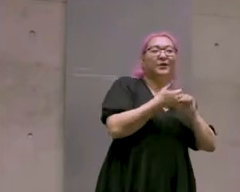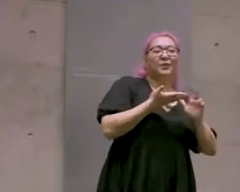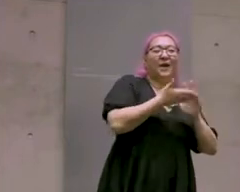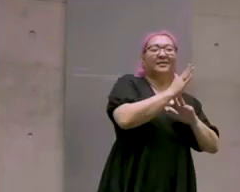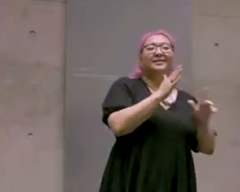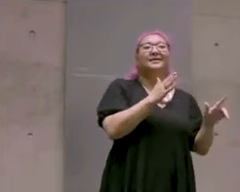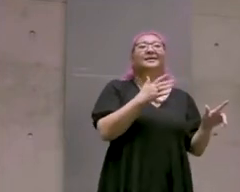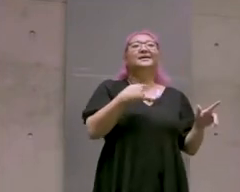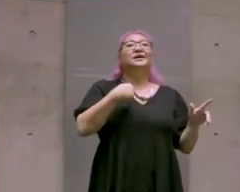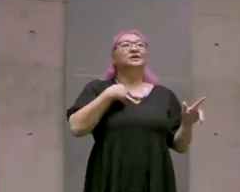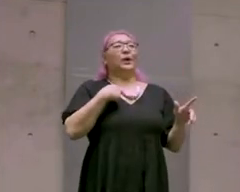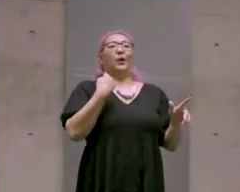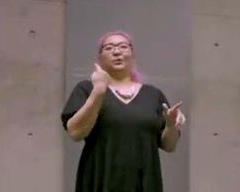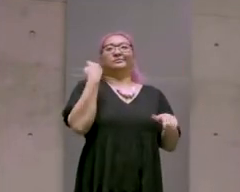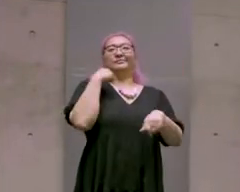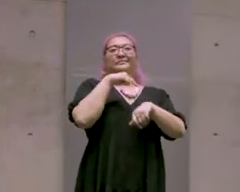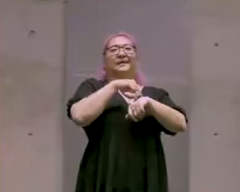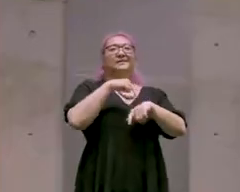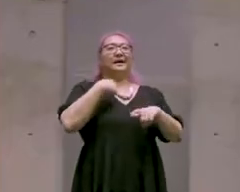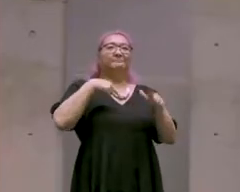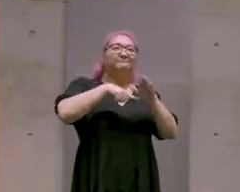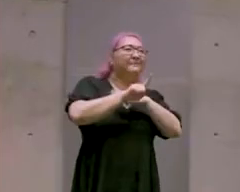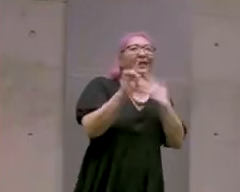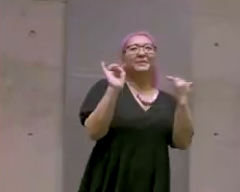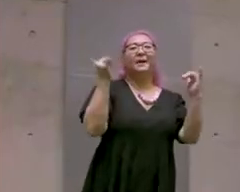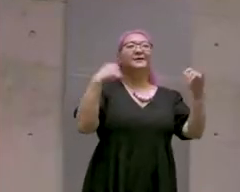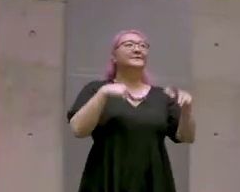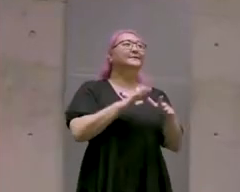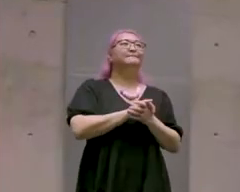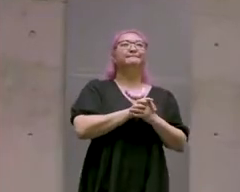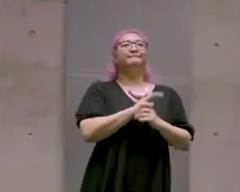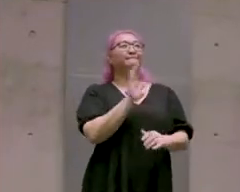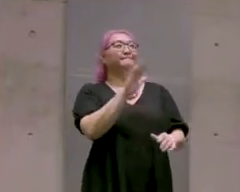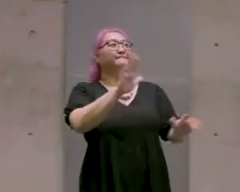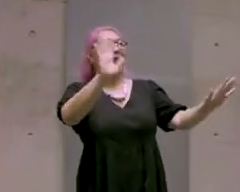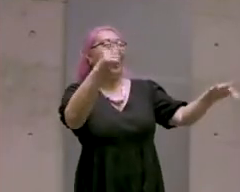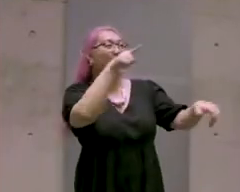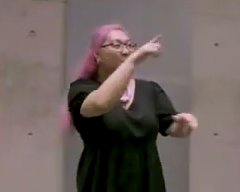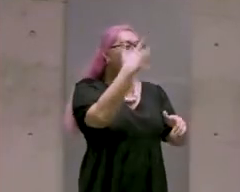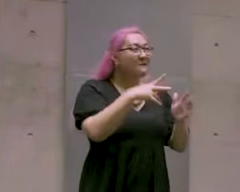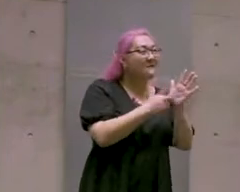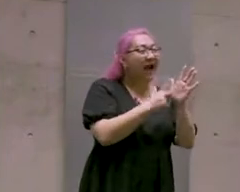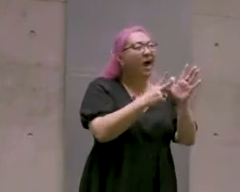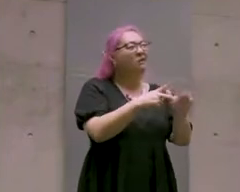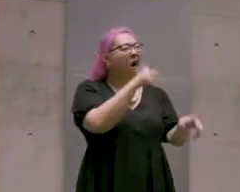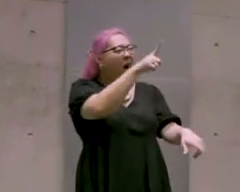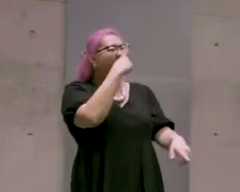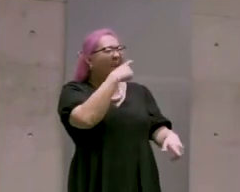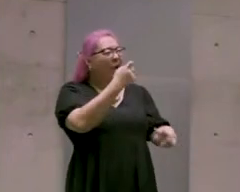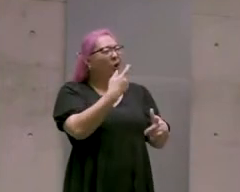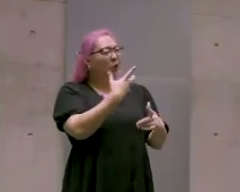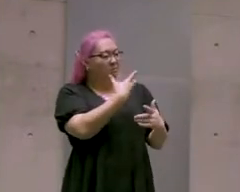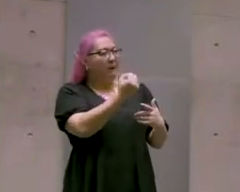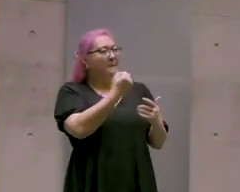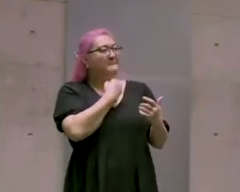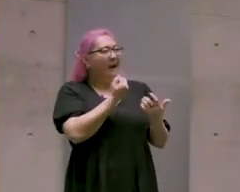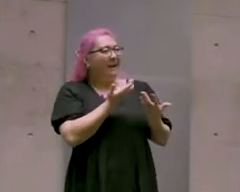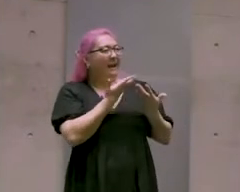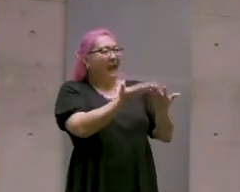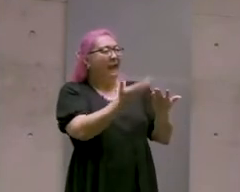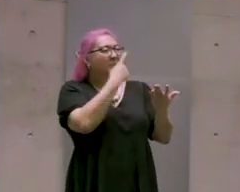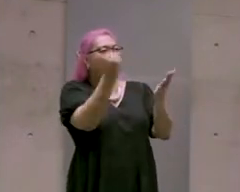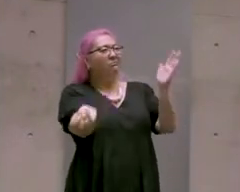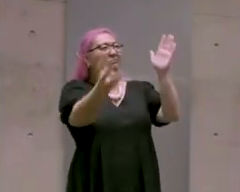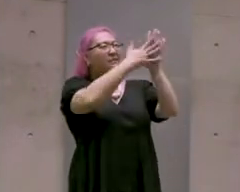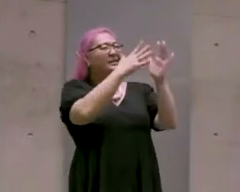from Valve, because at that point there was no way of getting on Steam, and said, can you put my game on Steam? And credit to that person, they said, are you